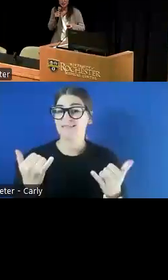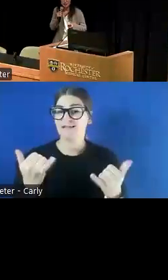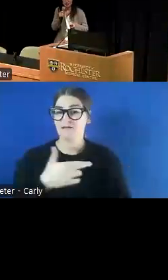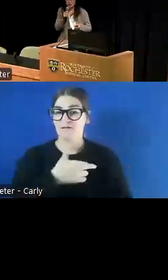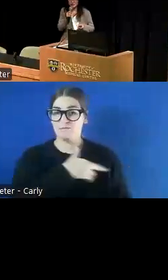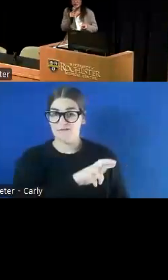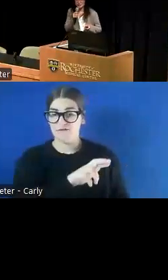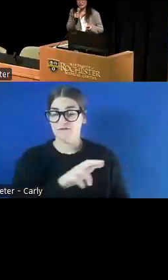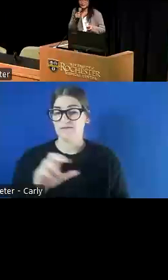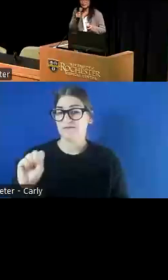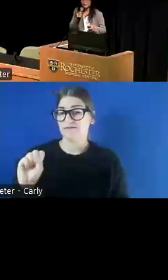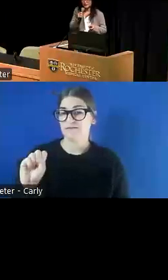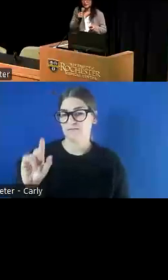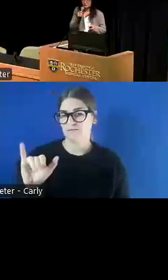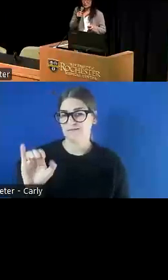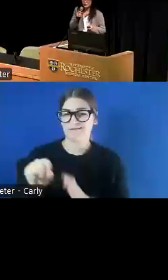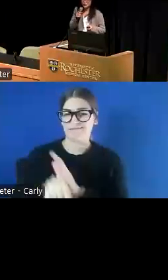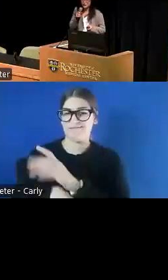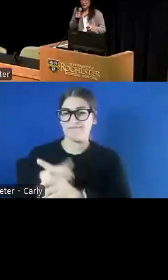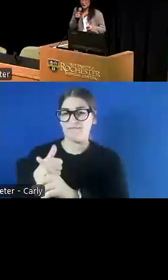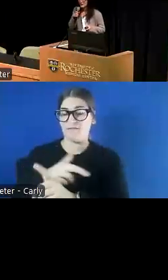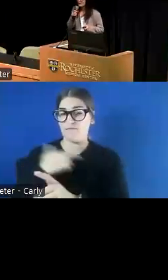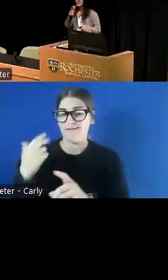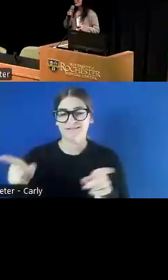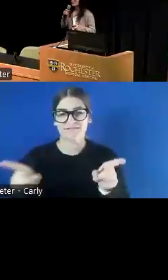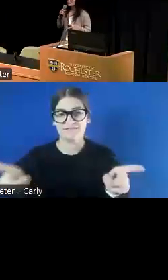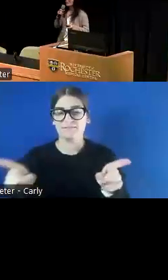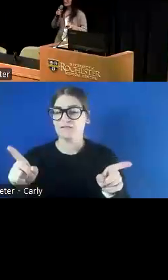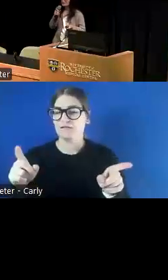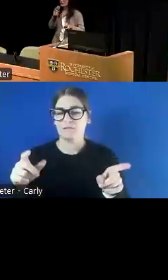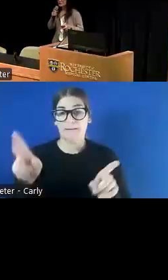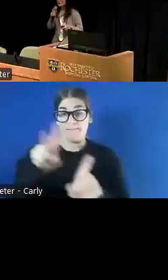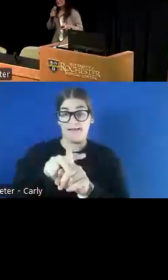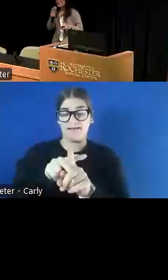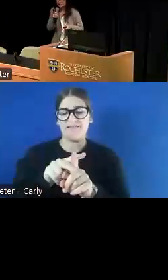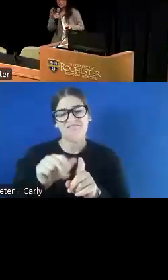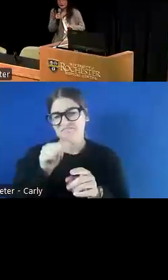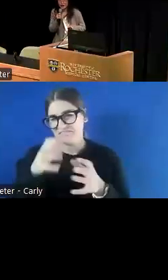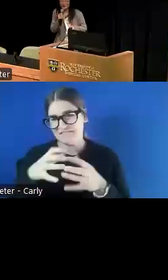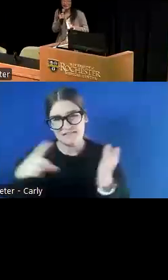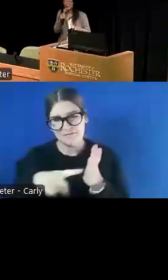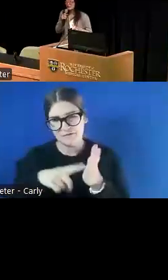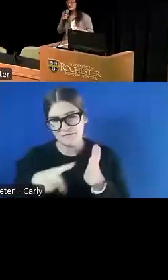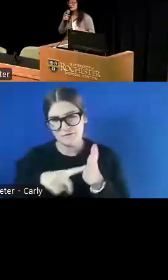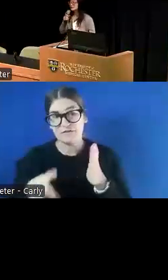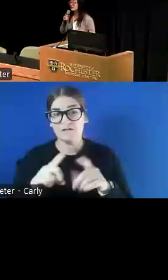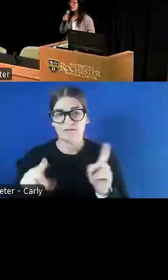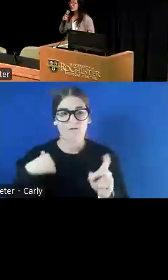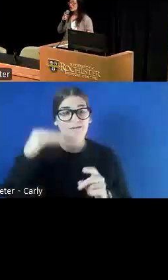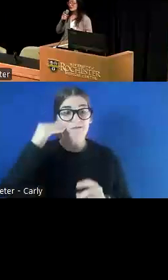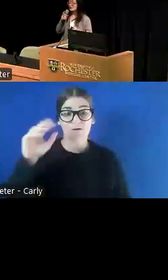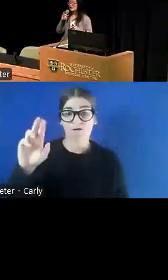and suicide risk, there's much less research done, but we know that religiously tailored cognitive behavior